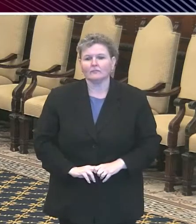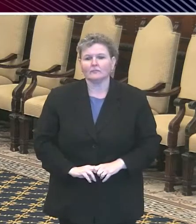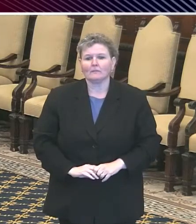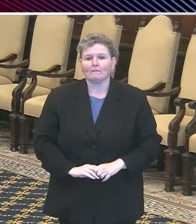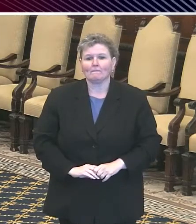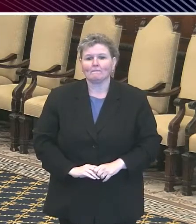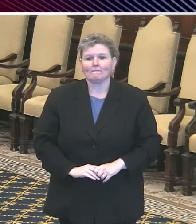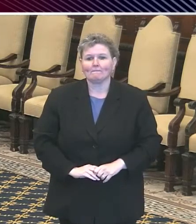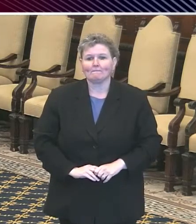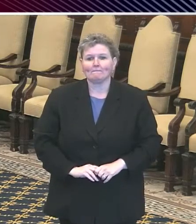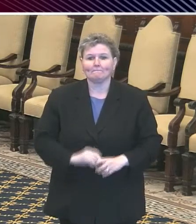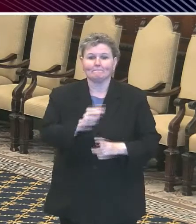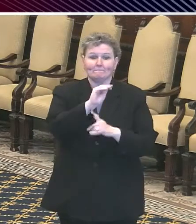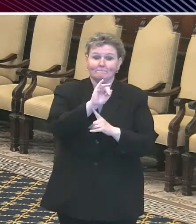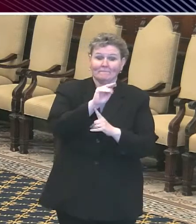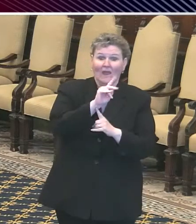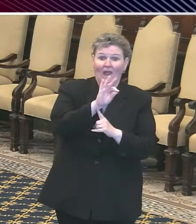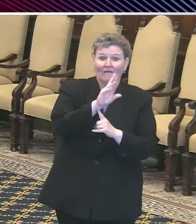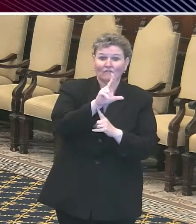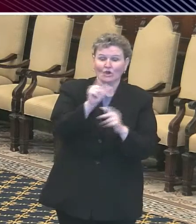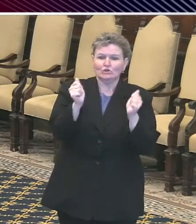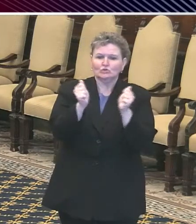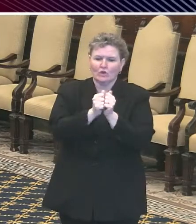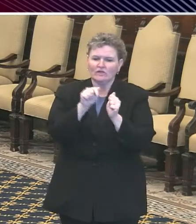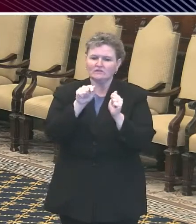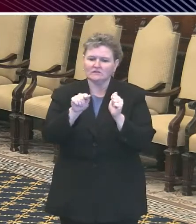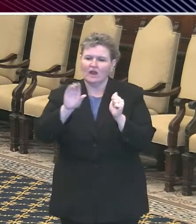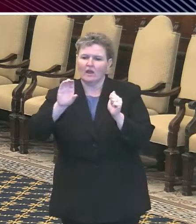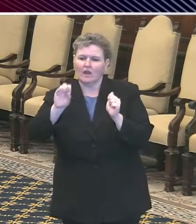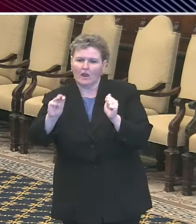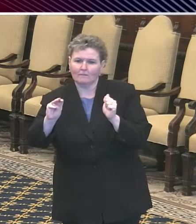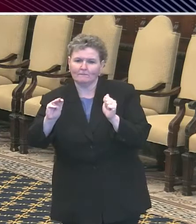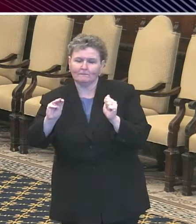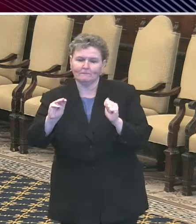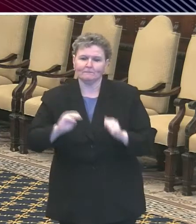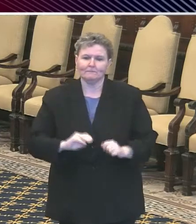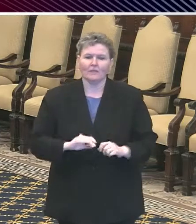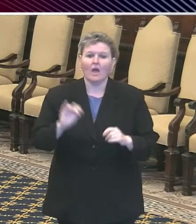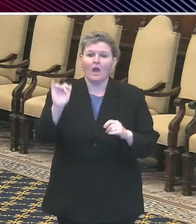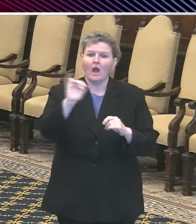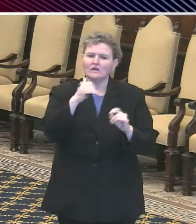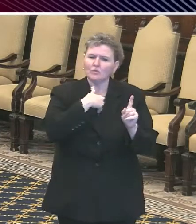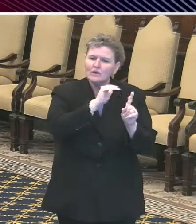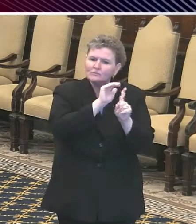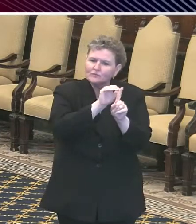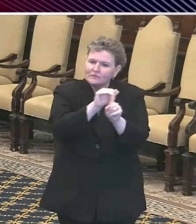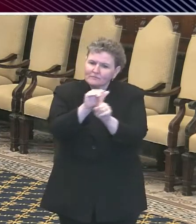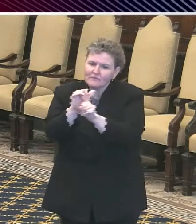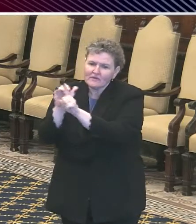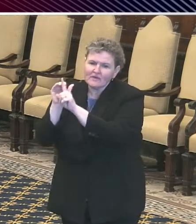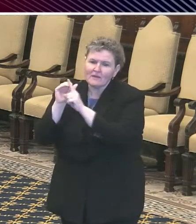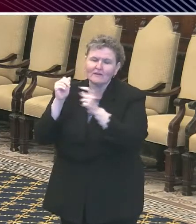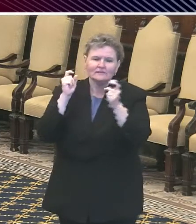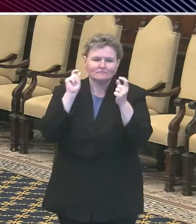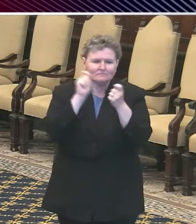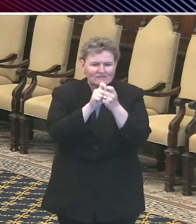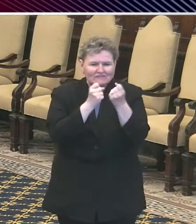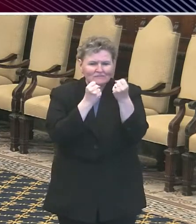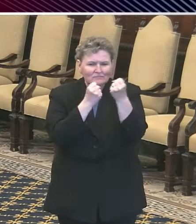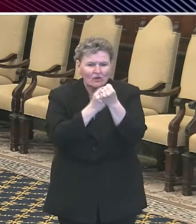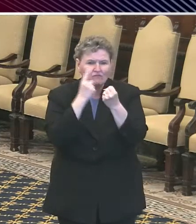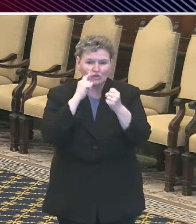struggling with anxiety, depression, grief, or another mental health condition. Last week, we announced a campaign that the city developed